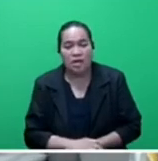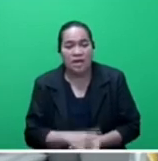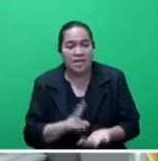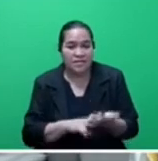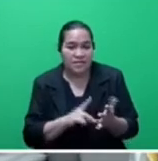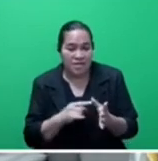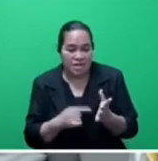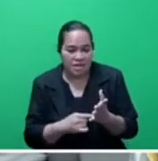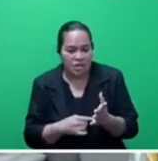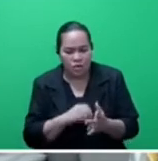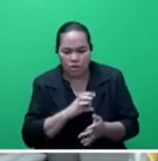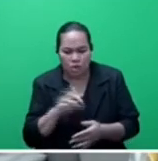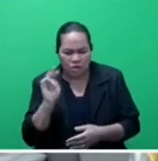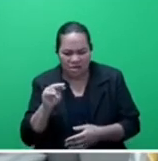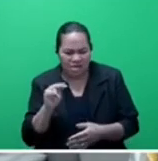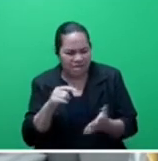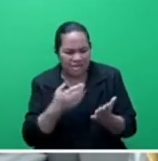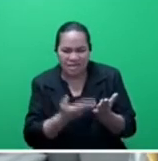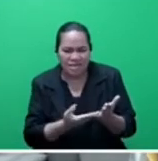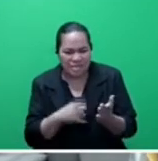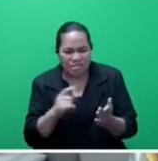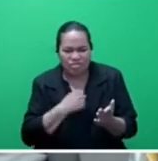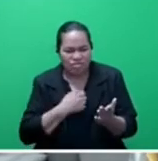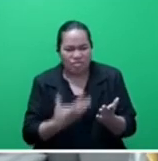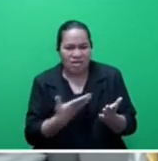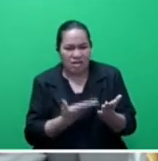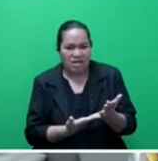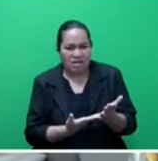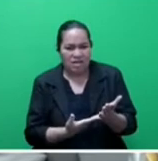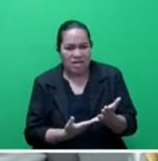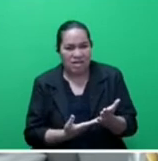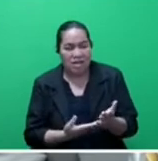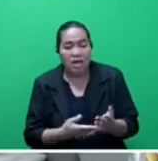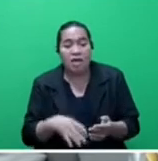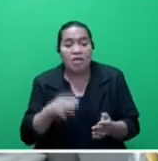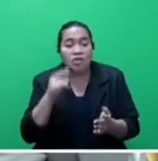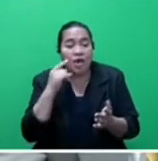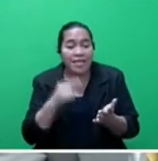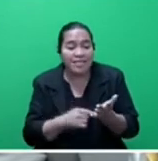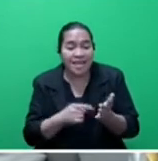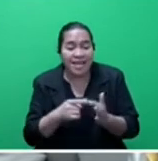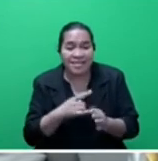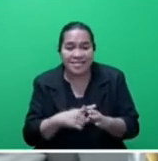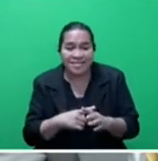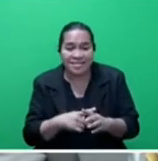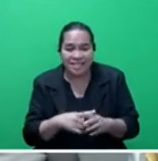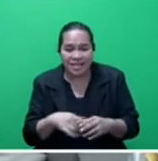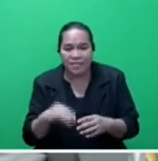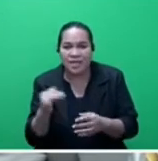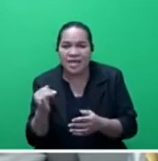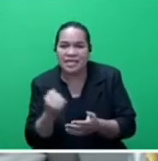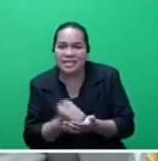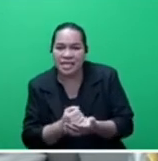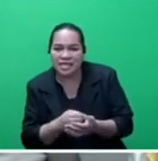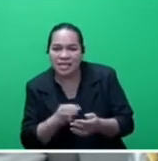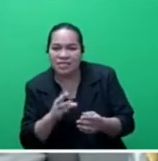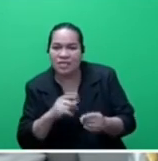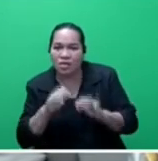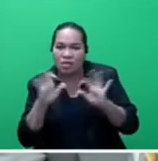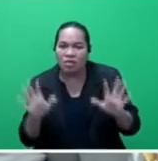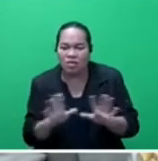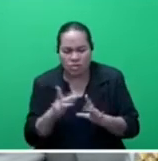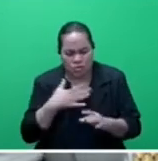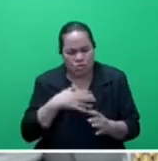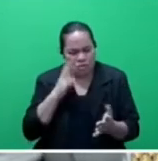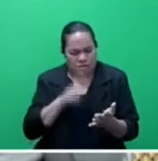this incentive in shopping. And we'll also review the tax incentives and tax holidays, Honorable Speaker, to see whether they really are